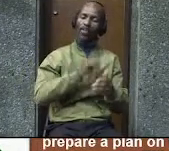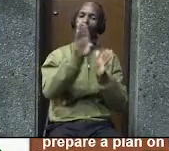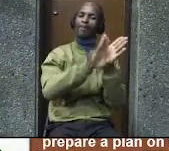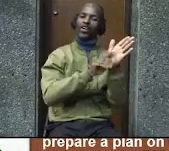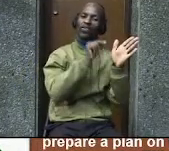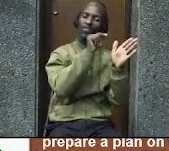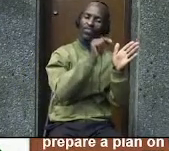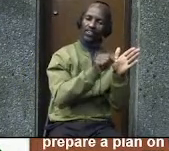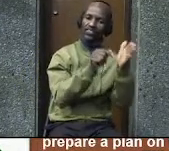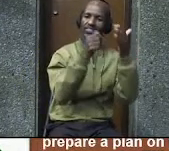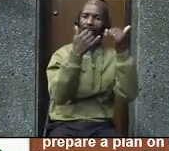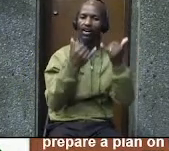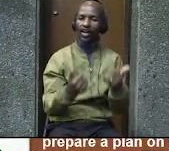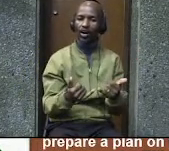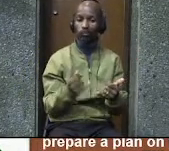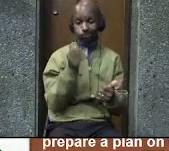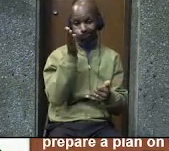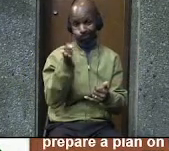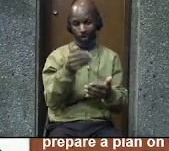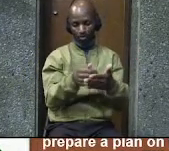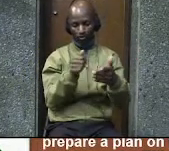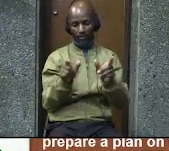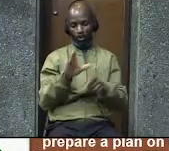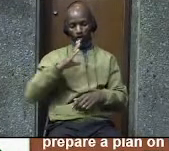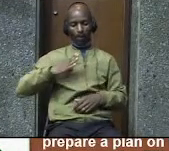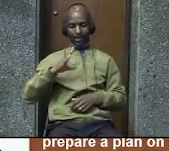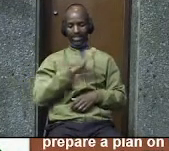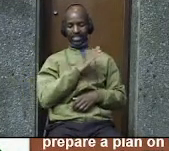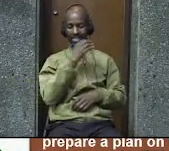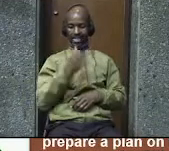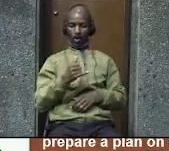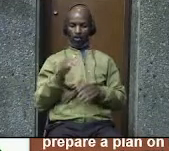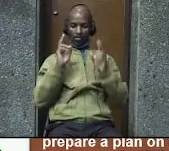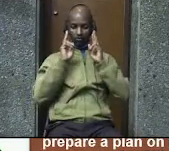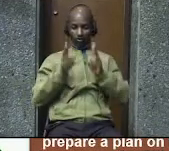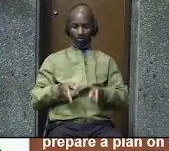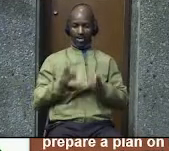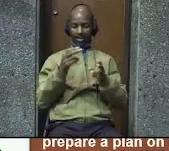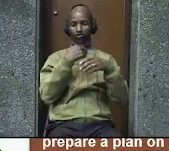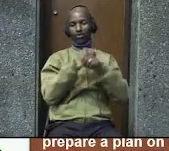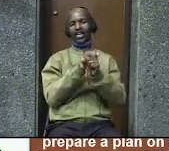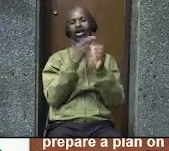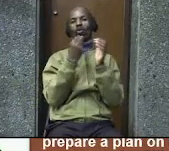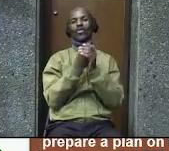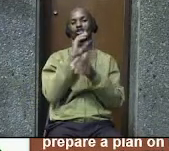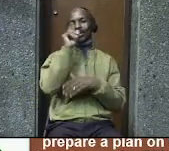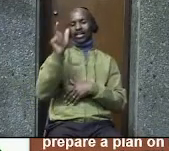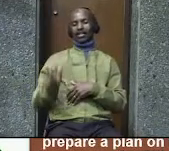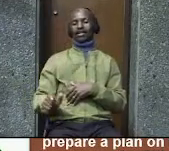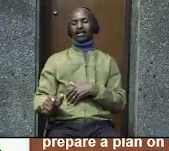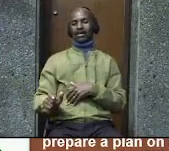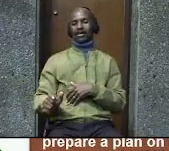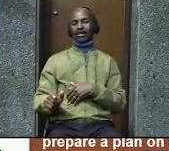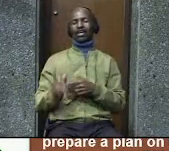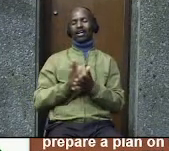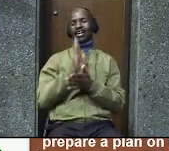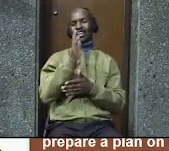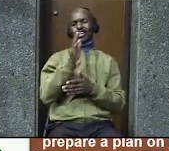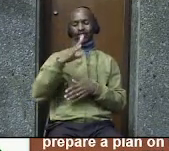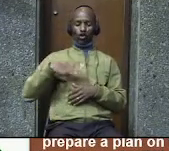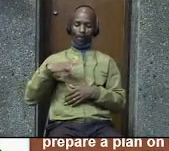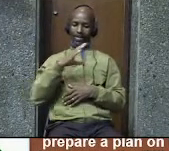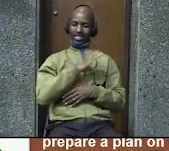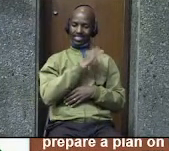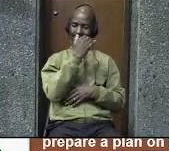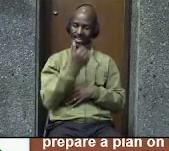is particularly here before this committee. It has been formally referred by the speaker. The committee